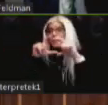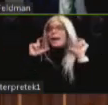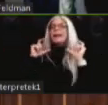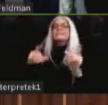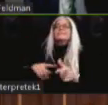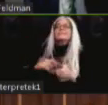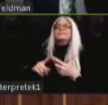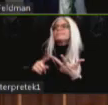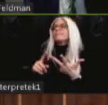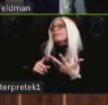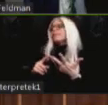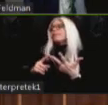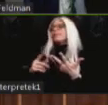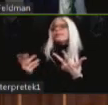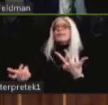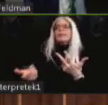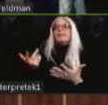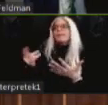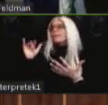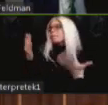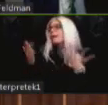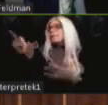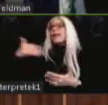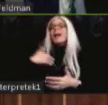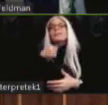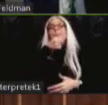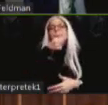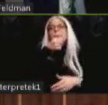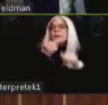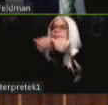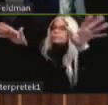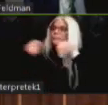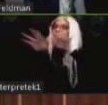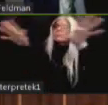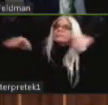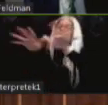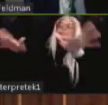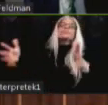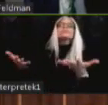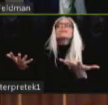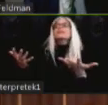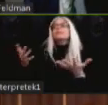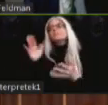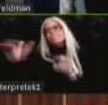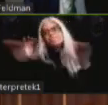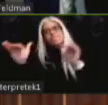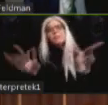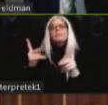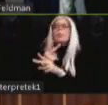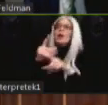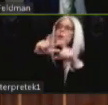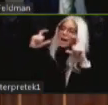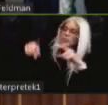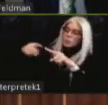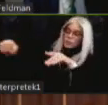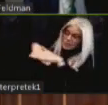maybe if they have a PA system throughout the store to remind people to wear the masks while they're inside the